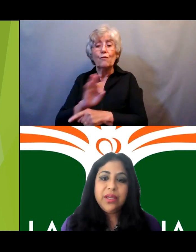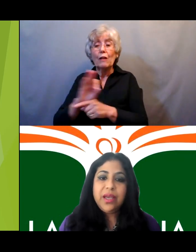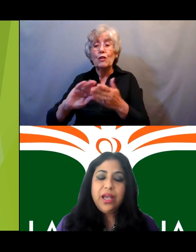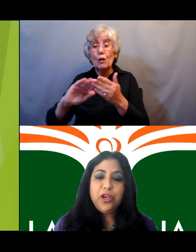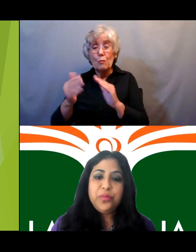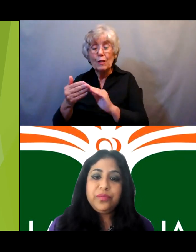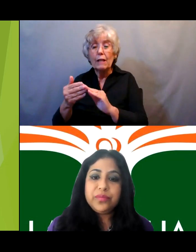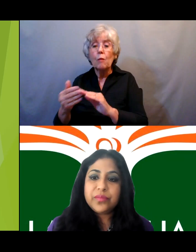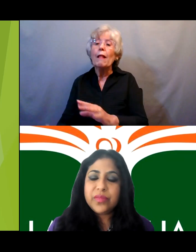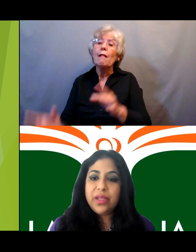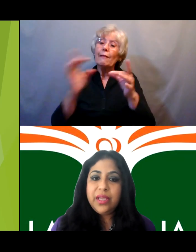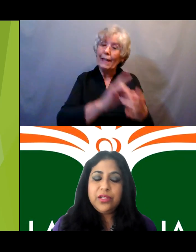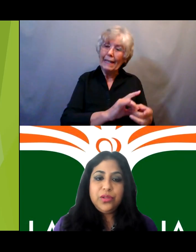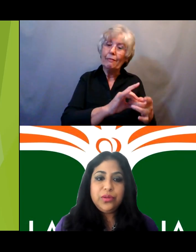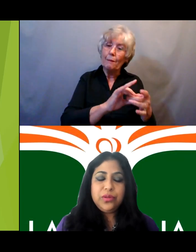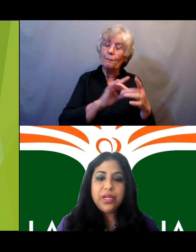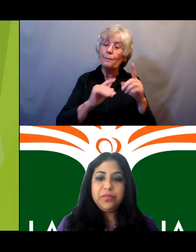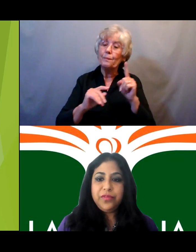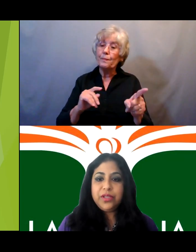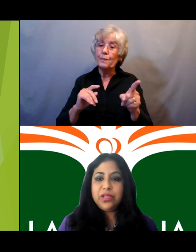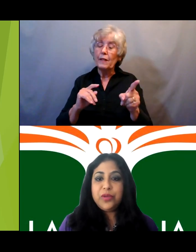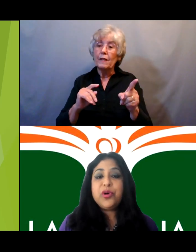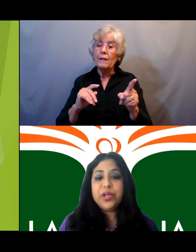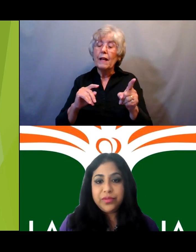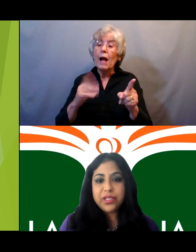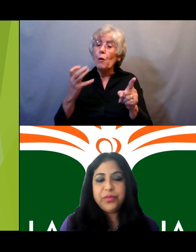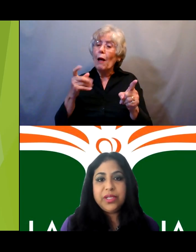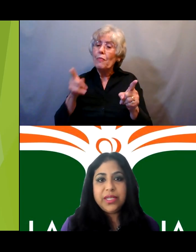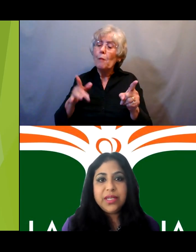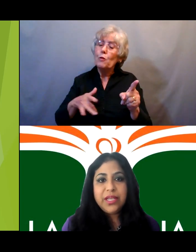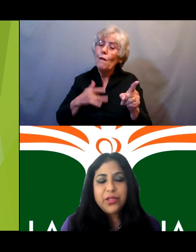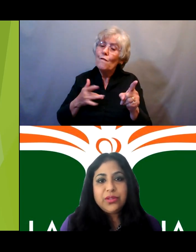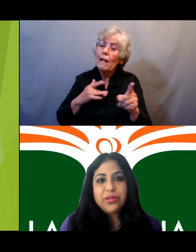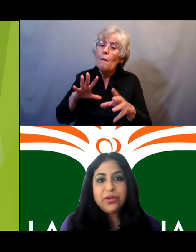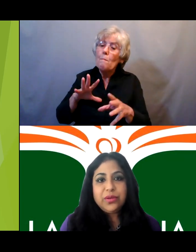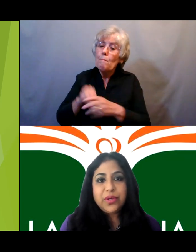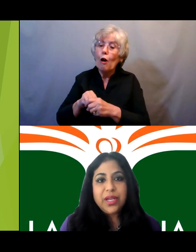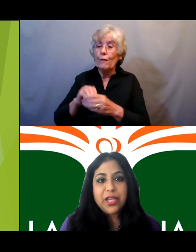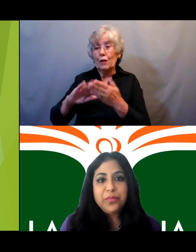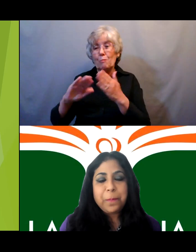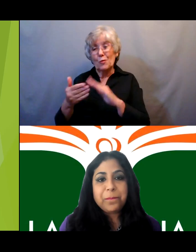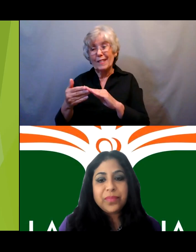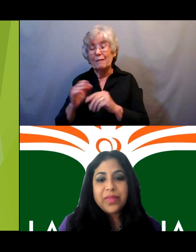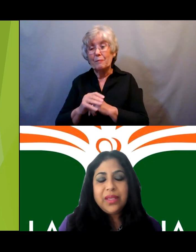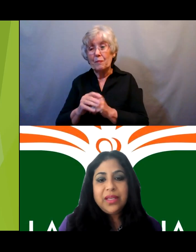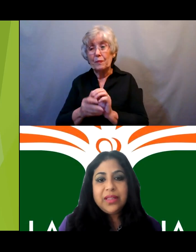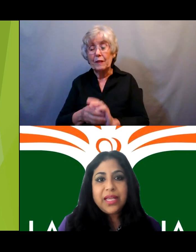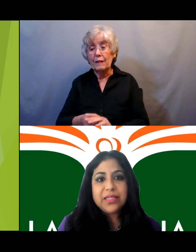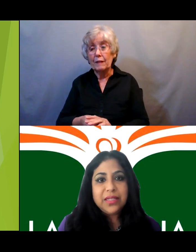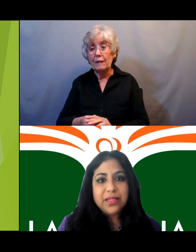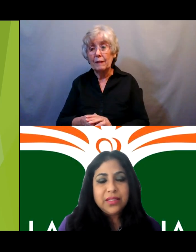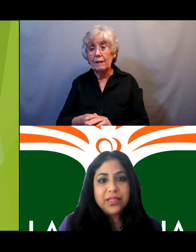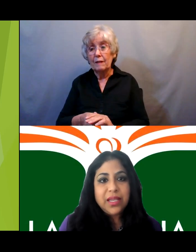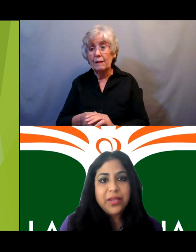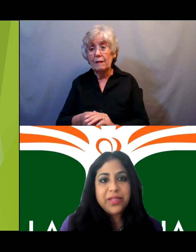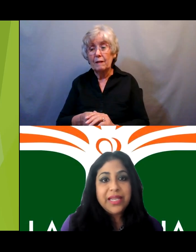community, and to feel a part of the community. So